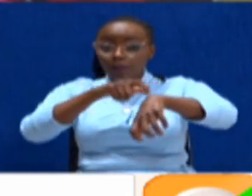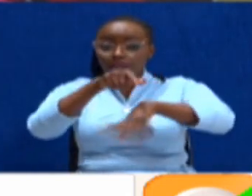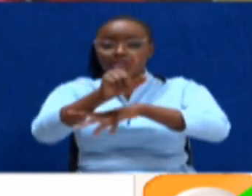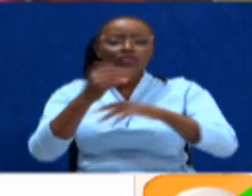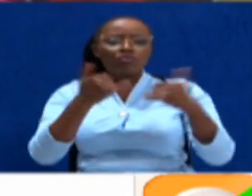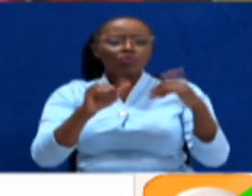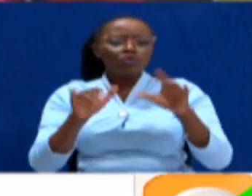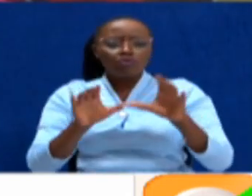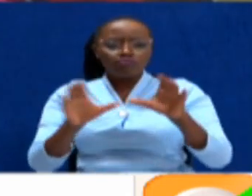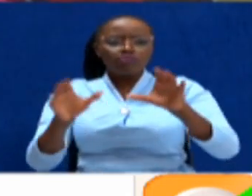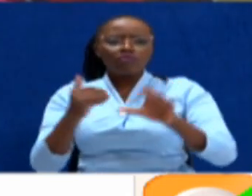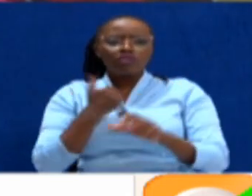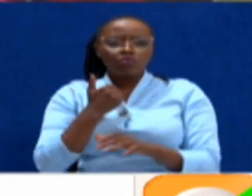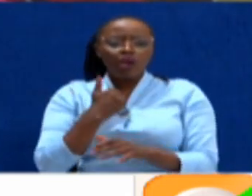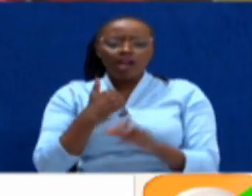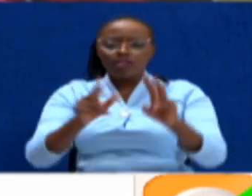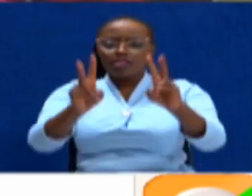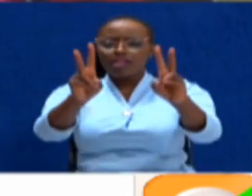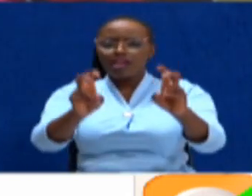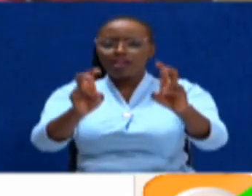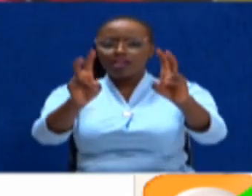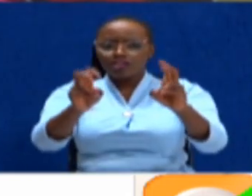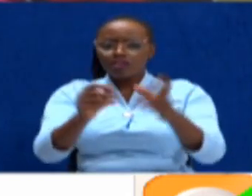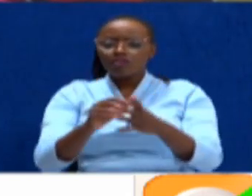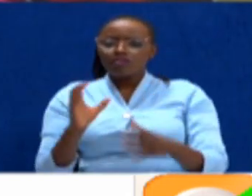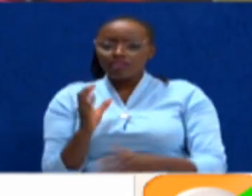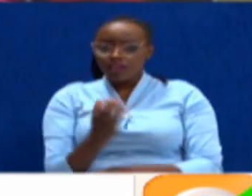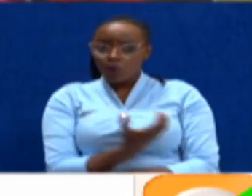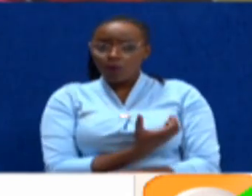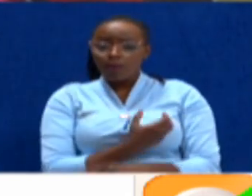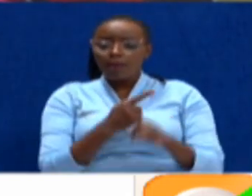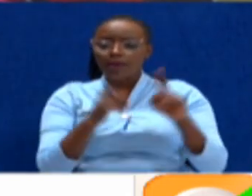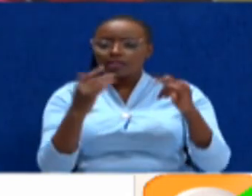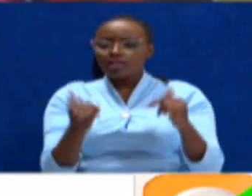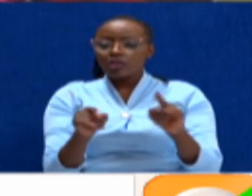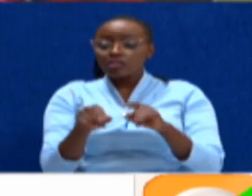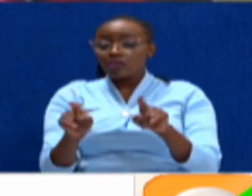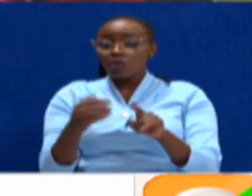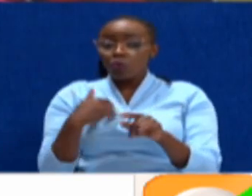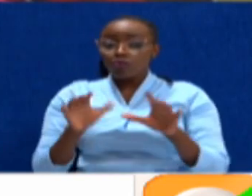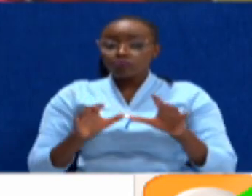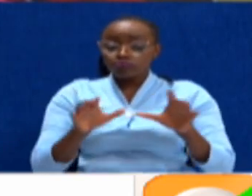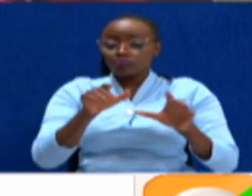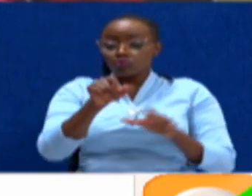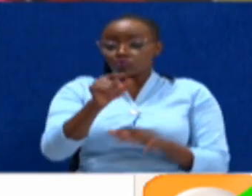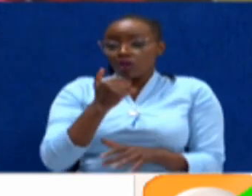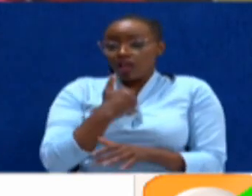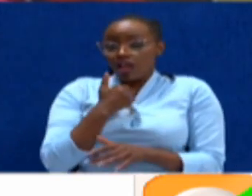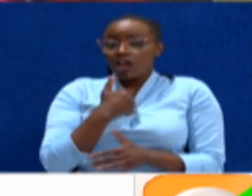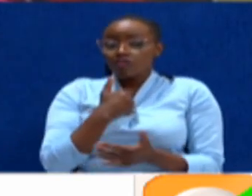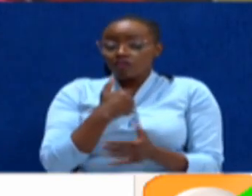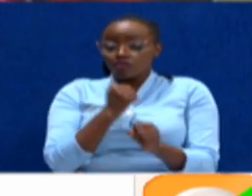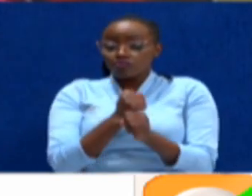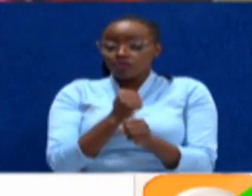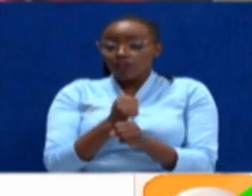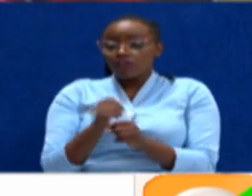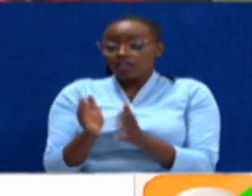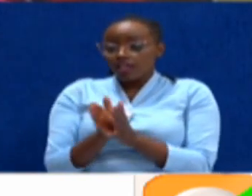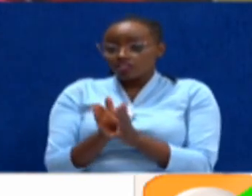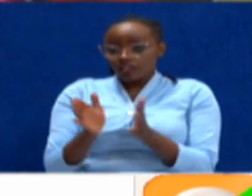were pushing to have this matter in the committee. Now this time they were actually pushing for it to be done in